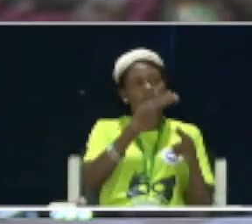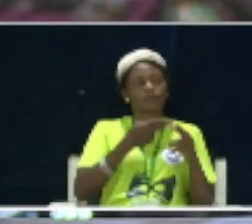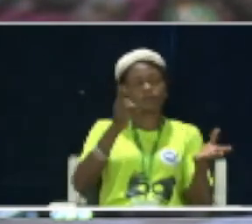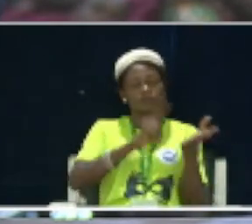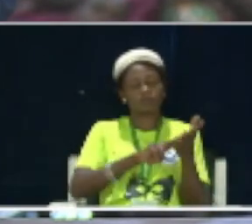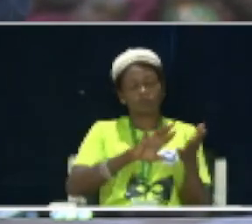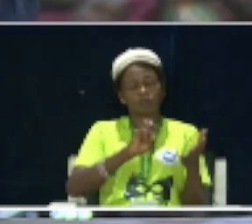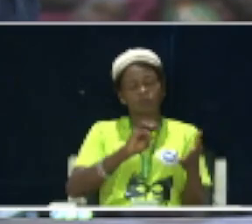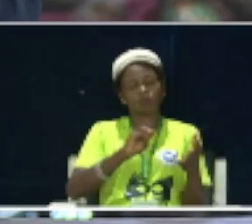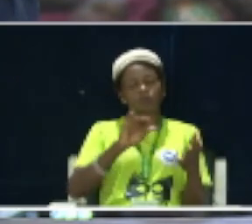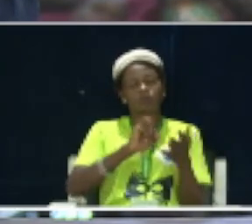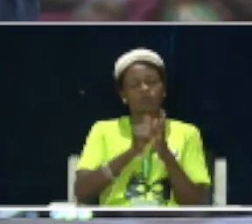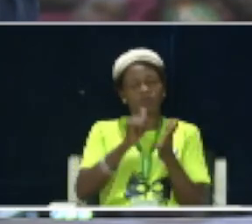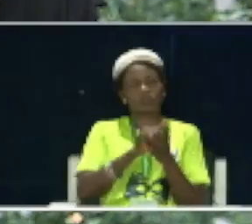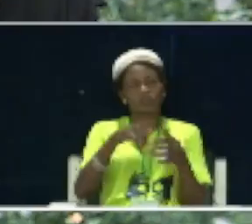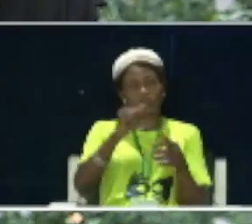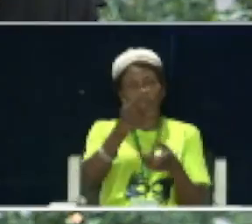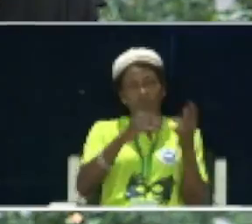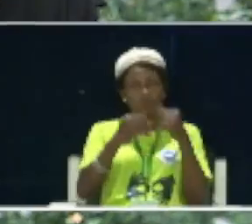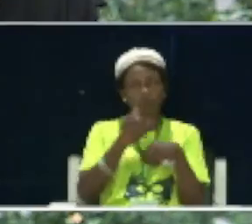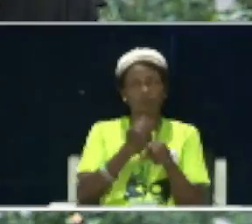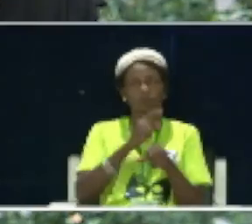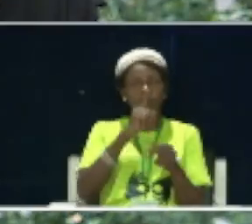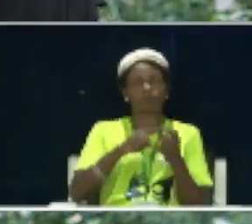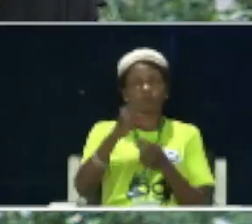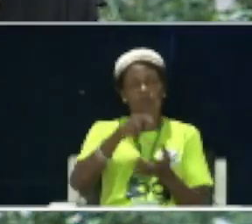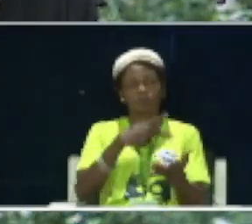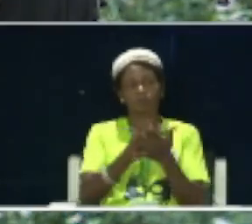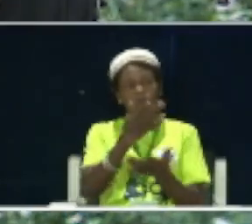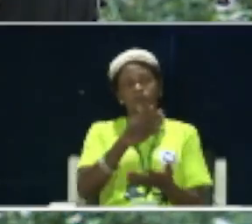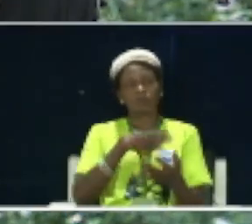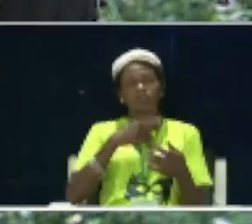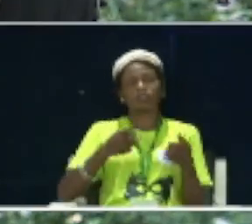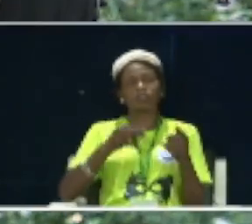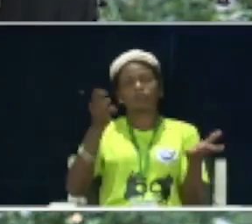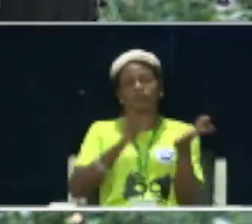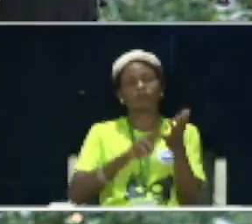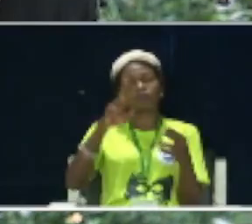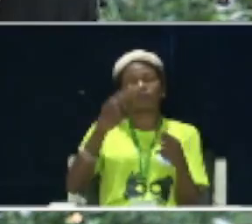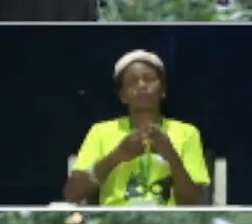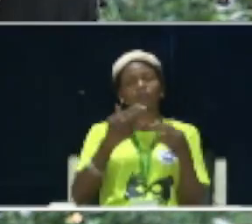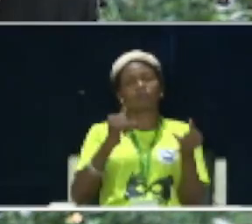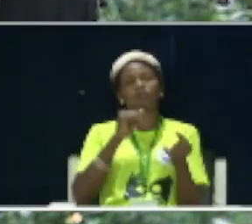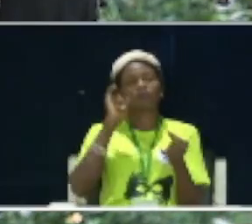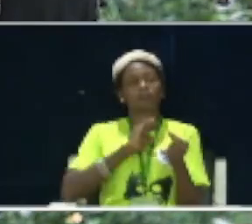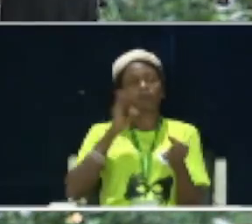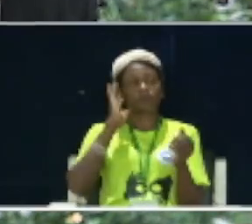So those of you who are still coming, make sure you get here and get them to write your name. Now I'm going to